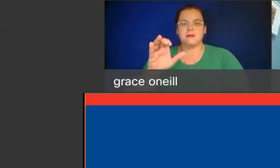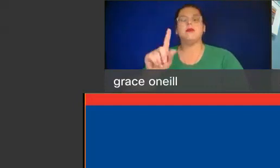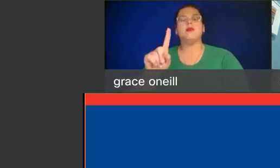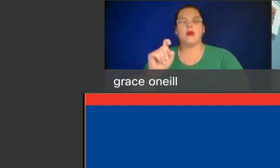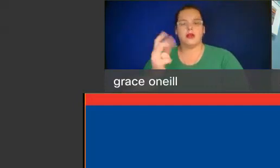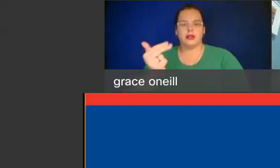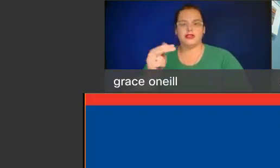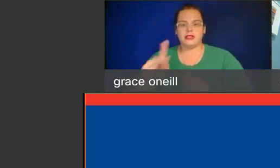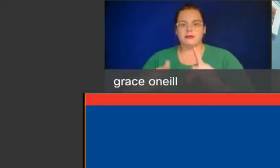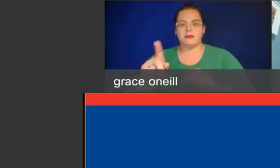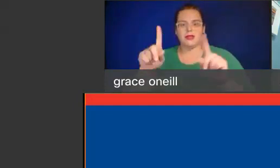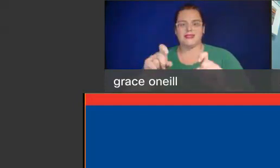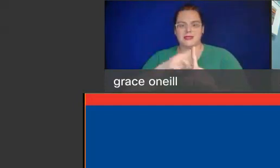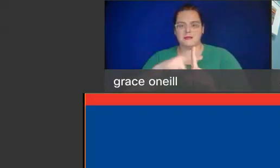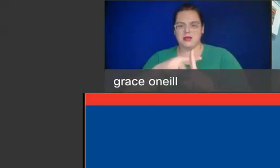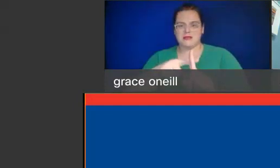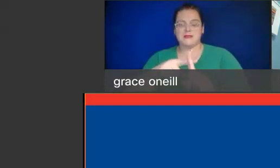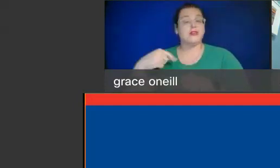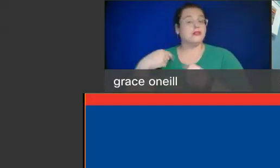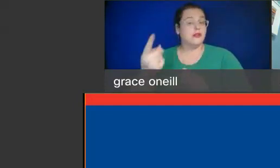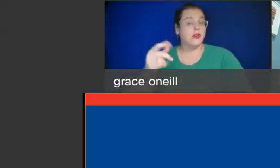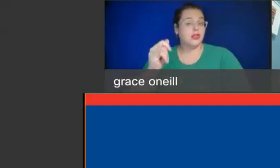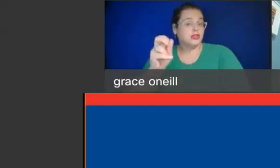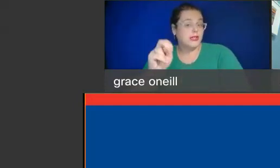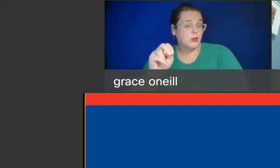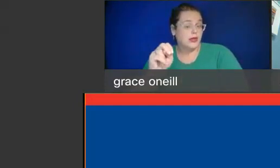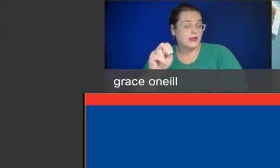Thus far in January, we've had 31.